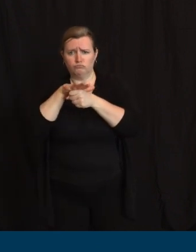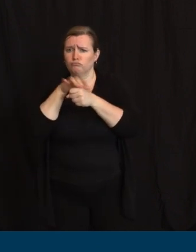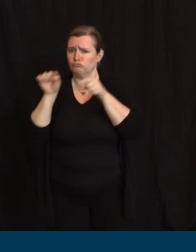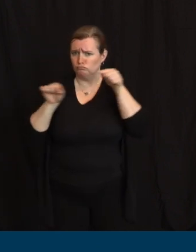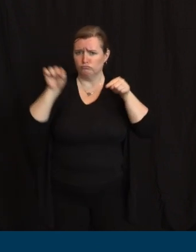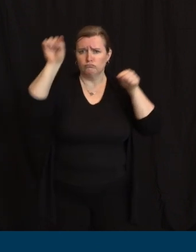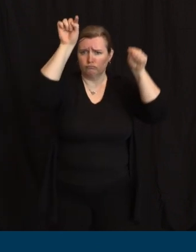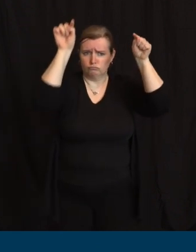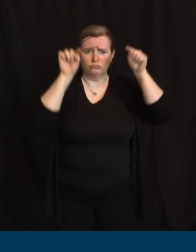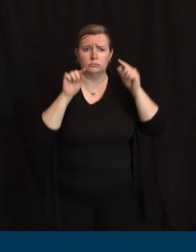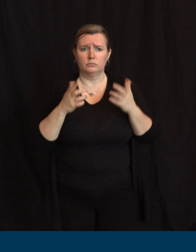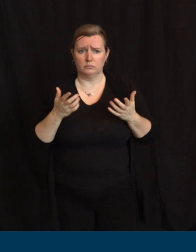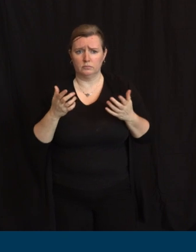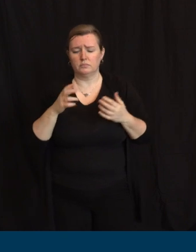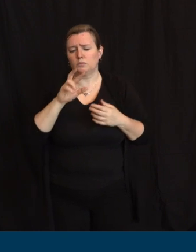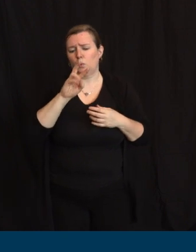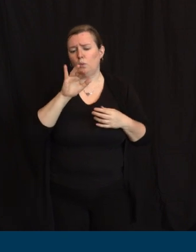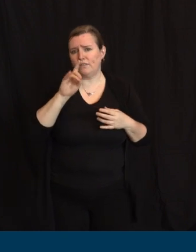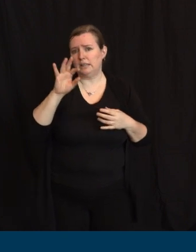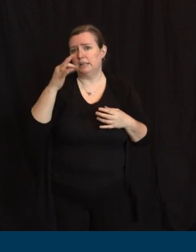information hub at